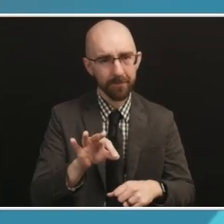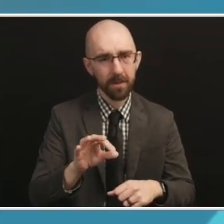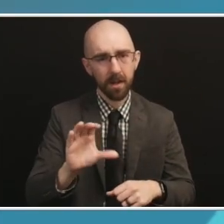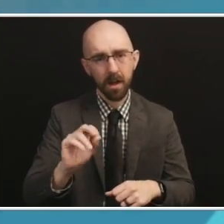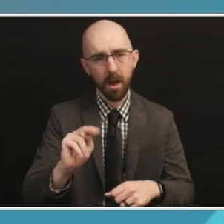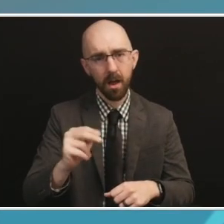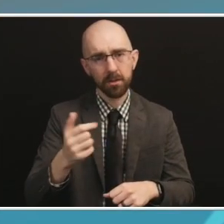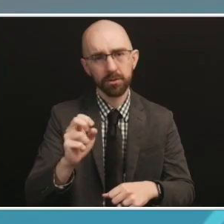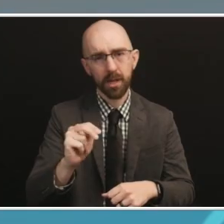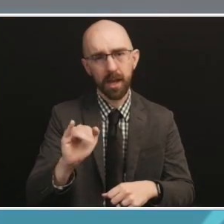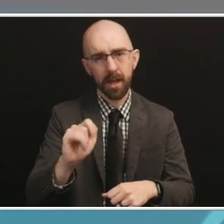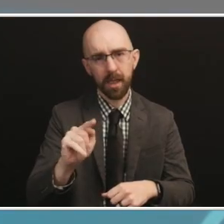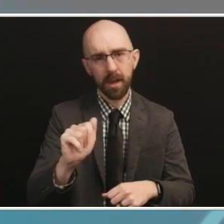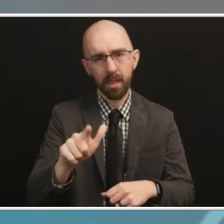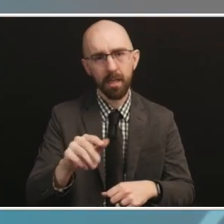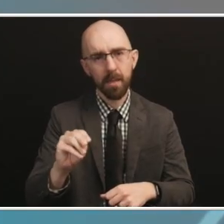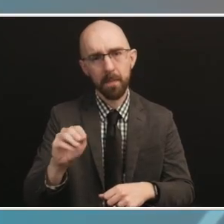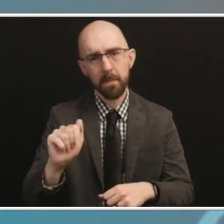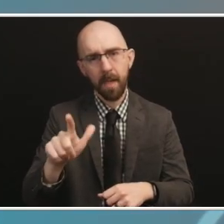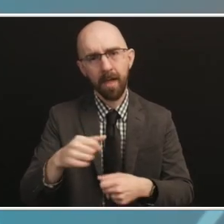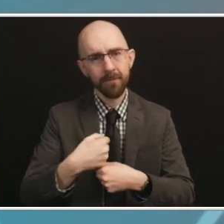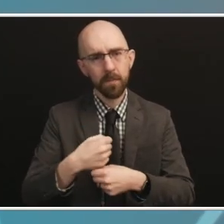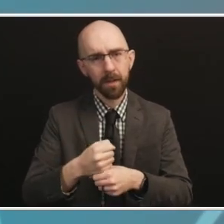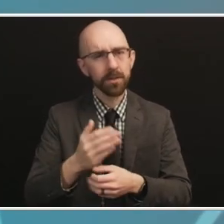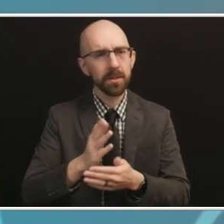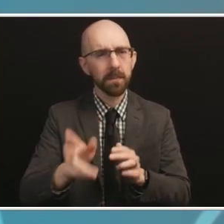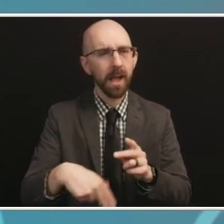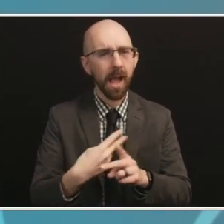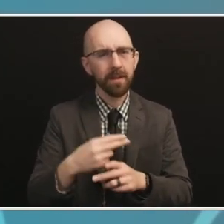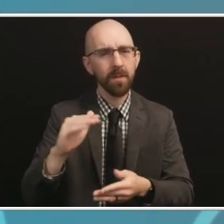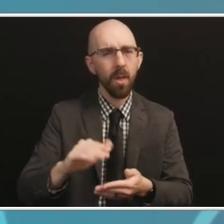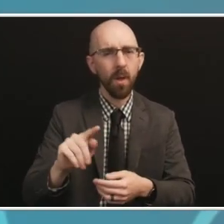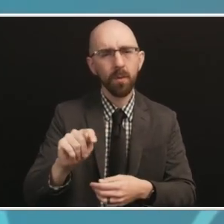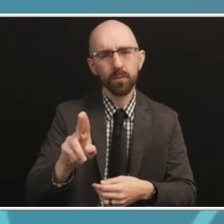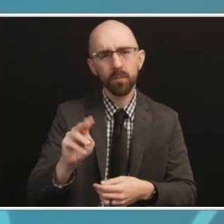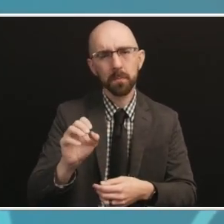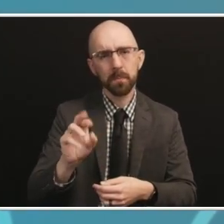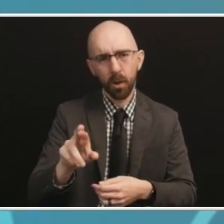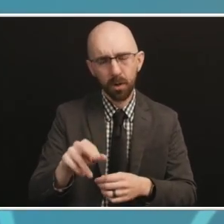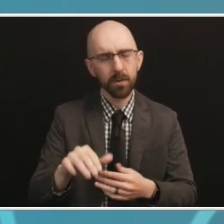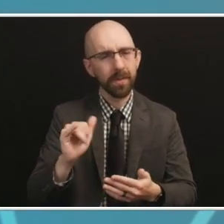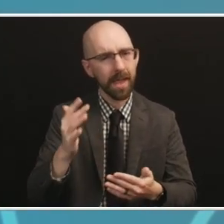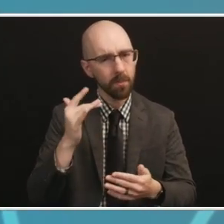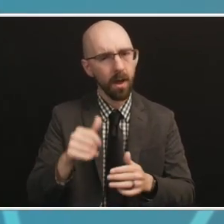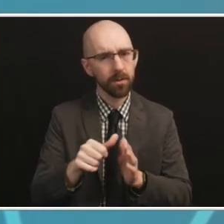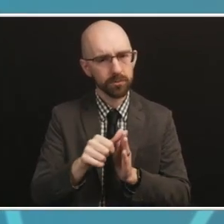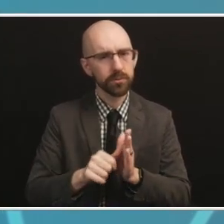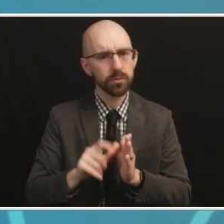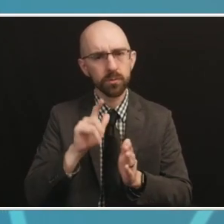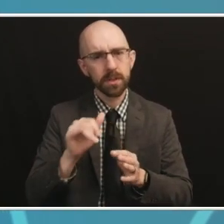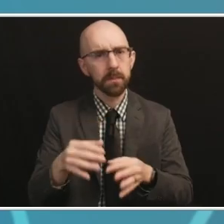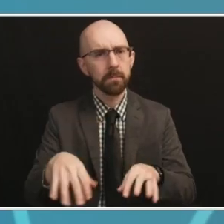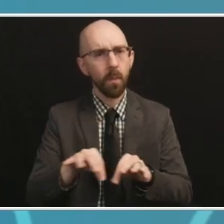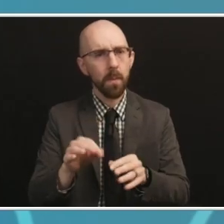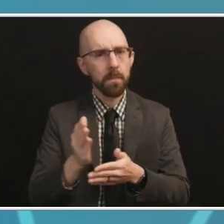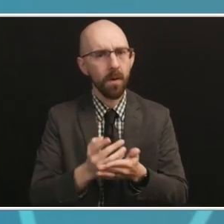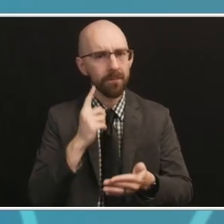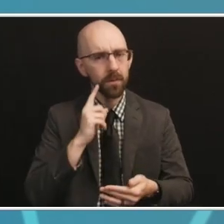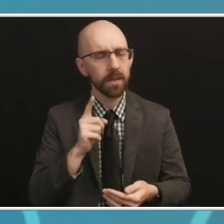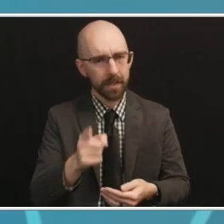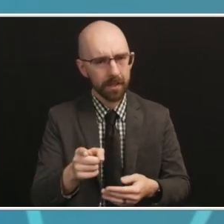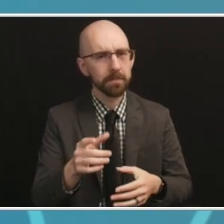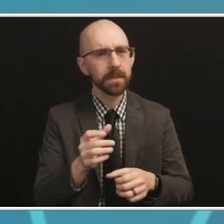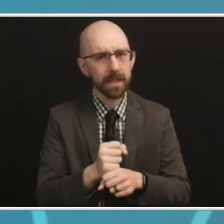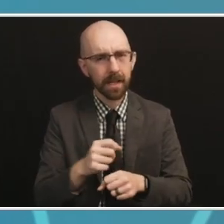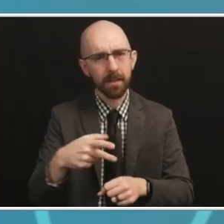of low-grade tumor. And so that's why the surgery was a really important part for him, and even getting like pathology